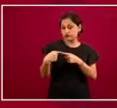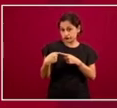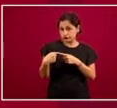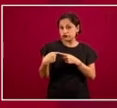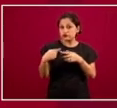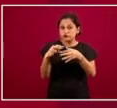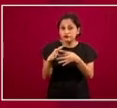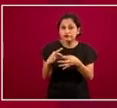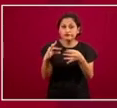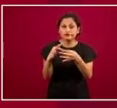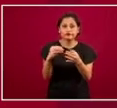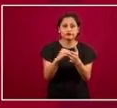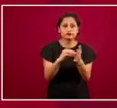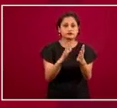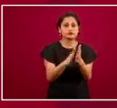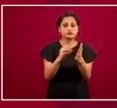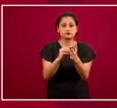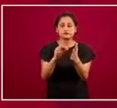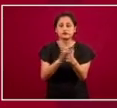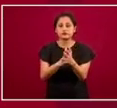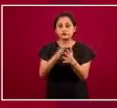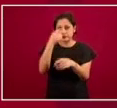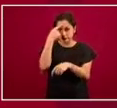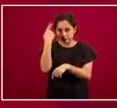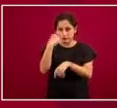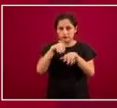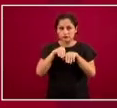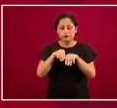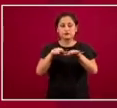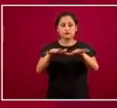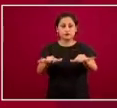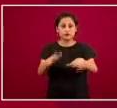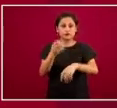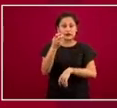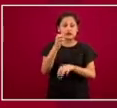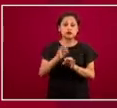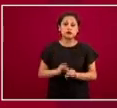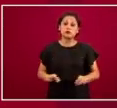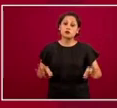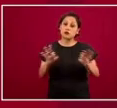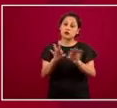And he will be talking about the technical documents that we have been creating